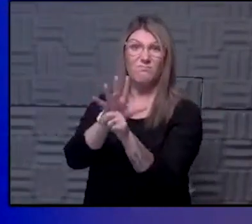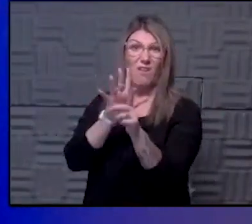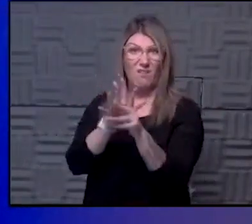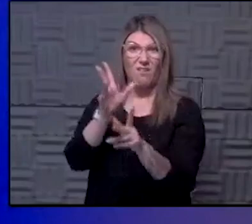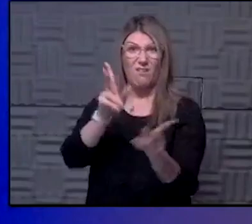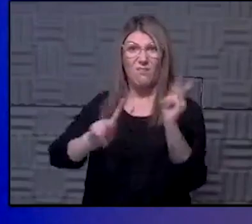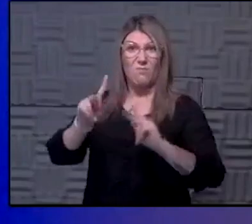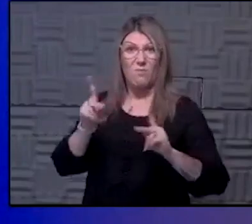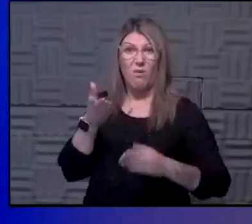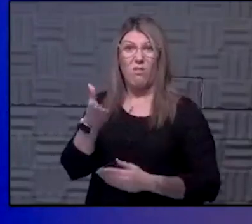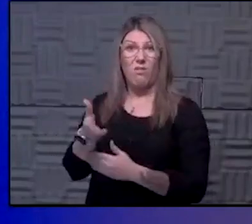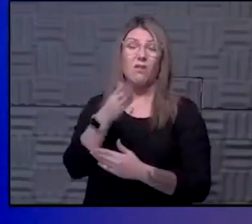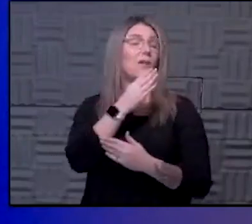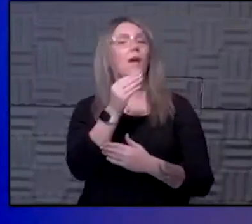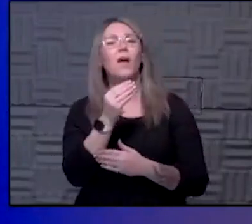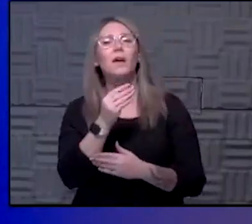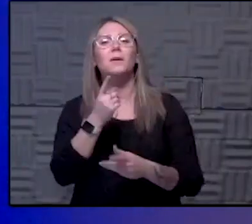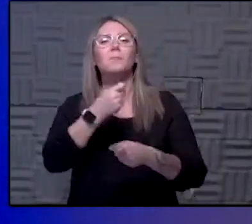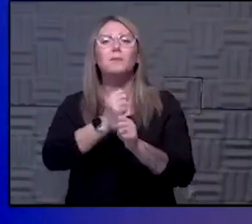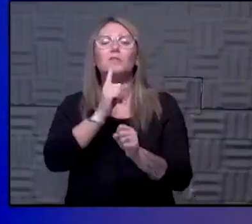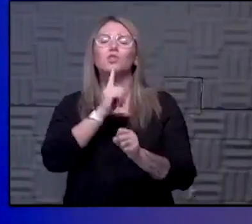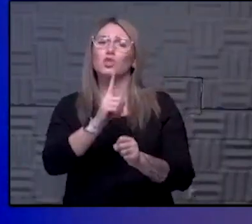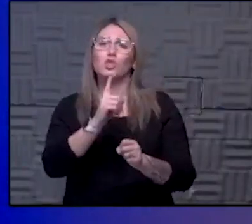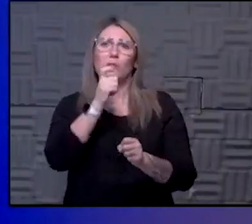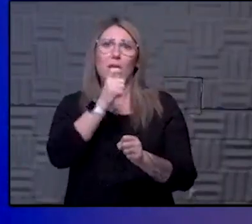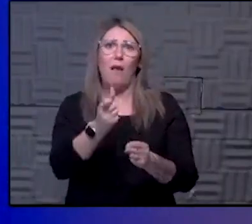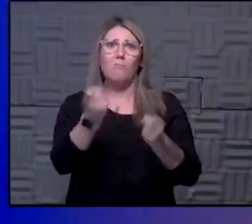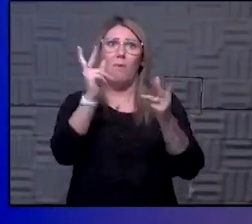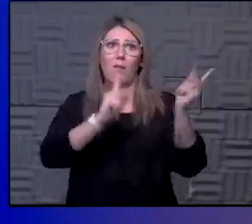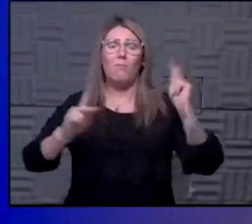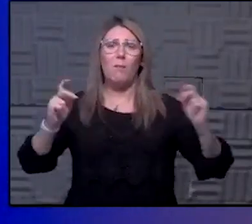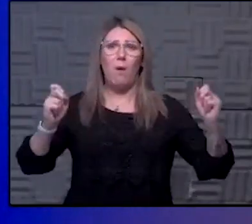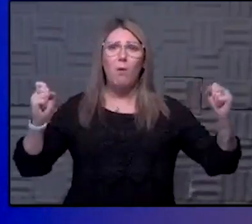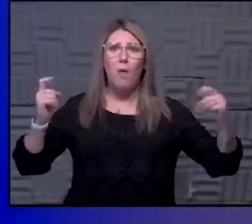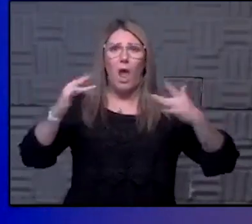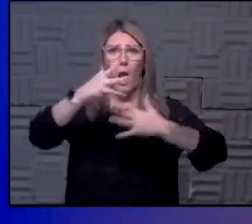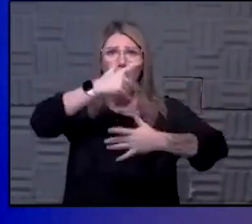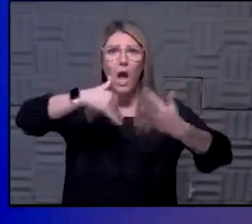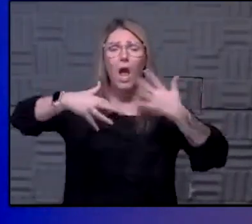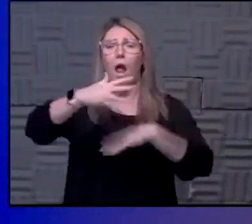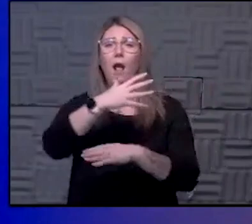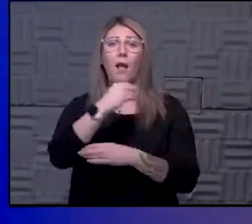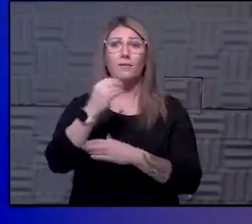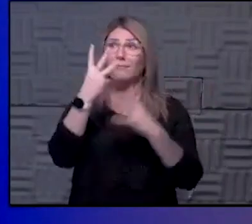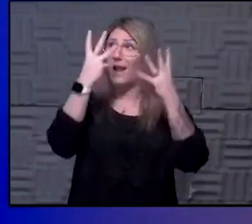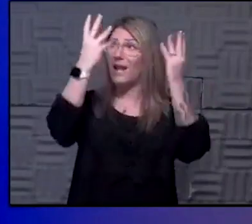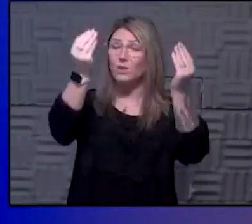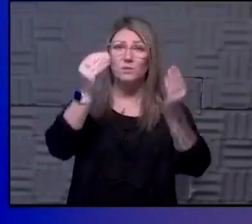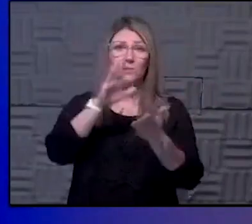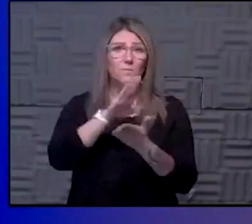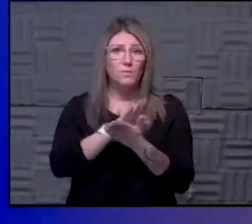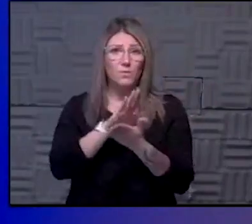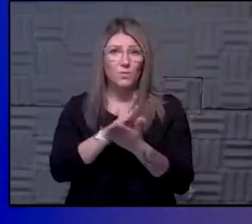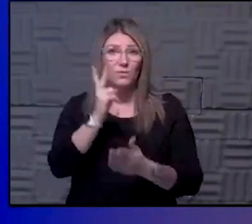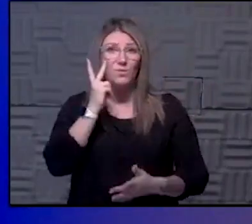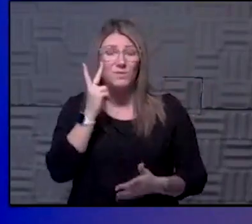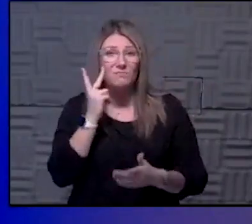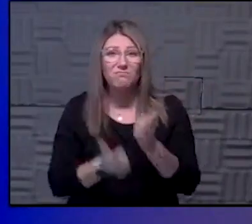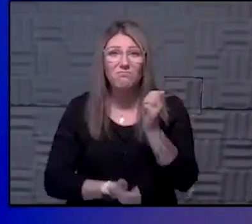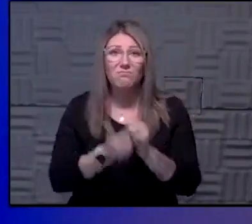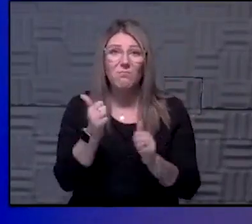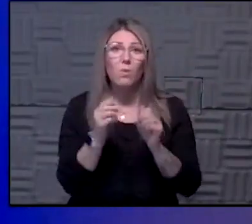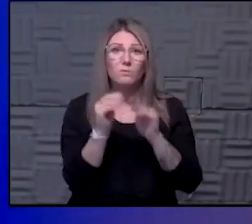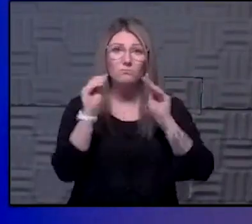about de-densification, masking, distancing, and then, you know, outside of school, I think is where we do see the majority